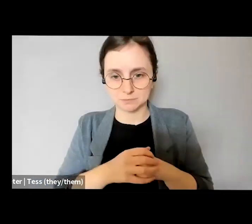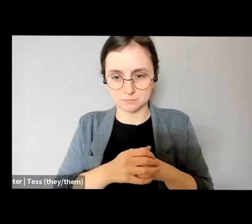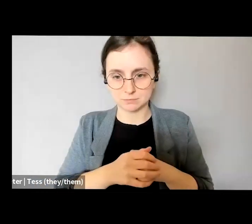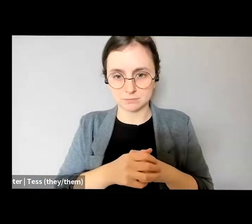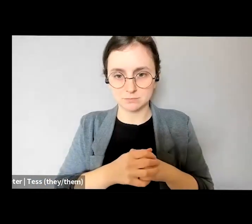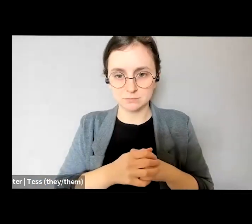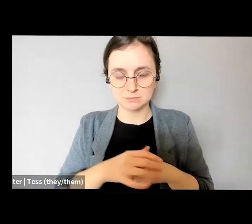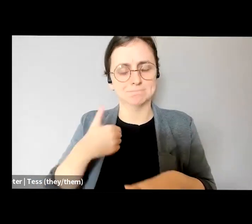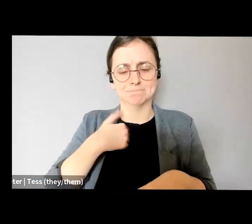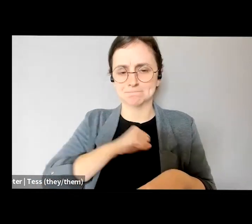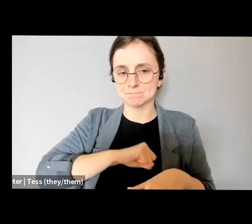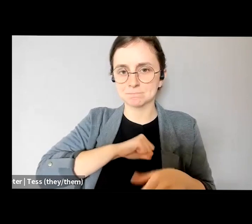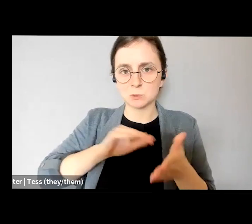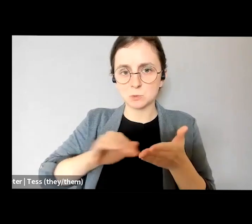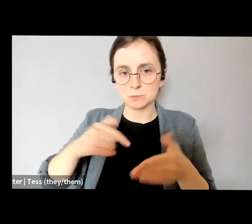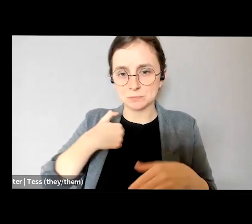Excuse me.